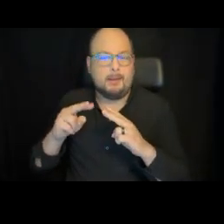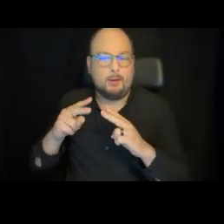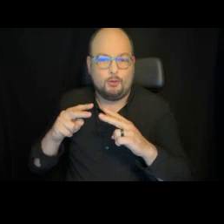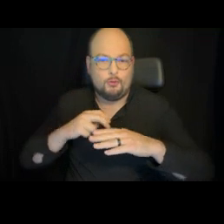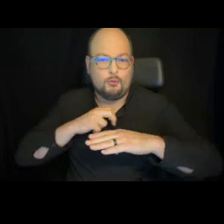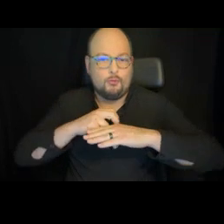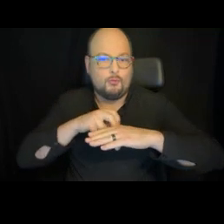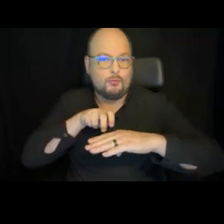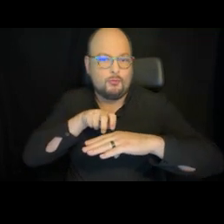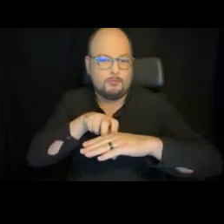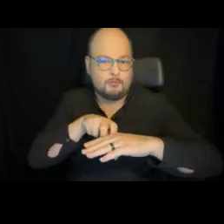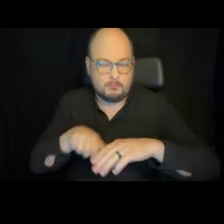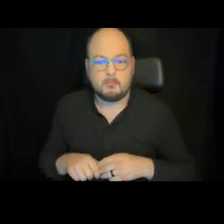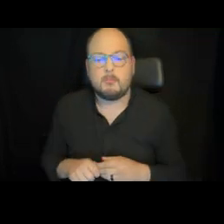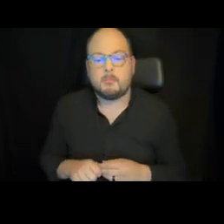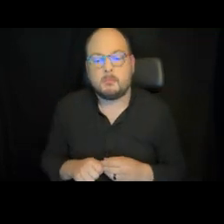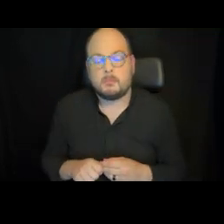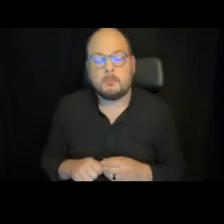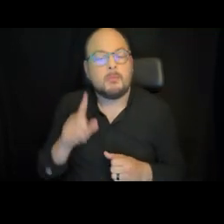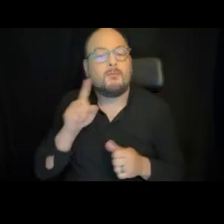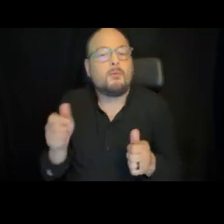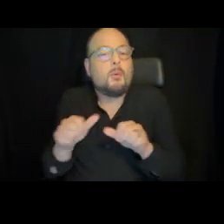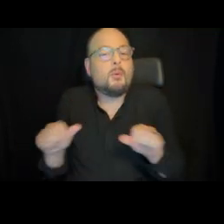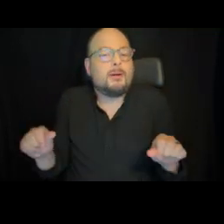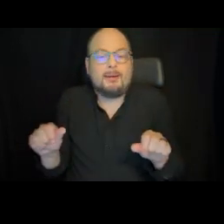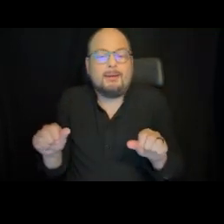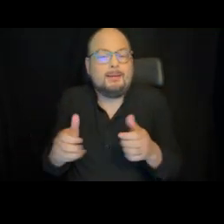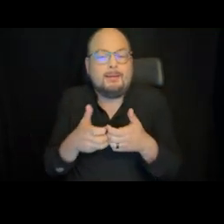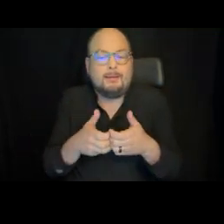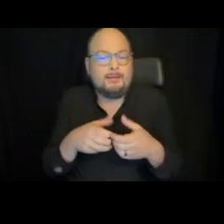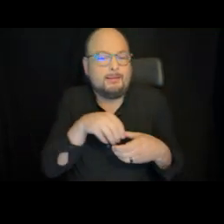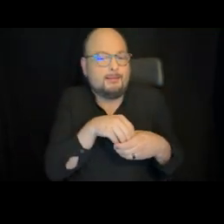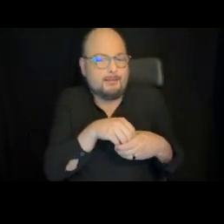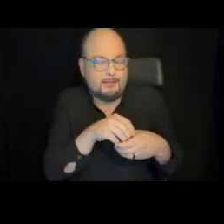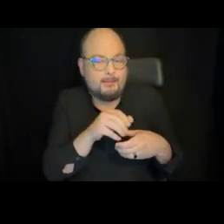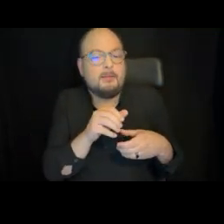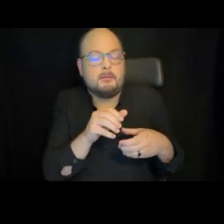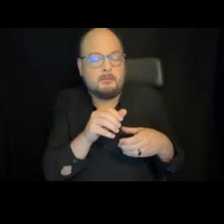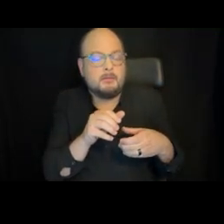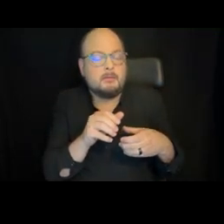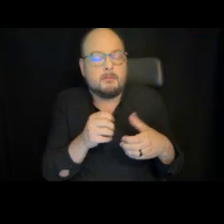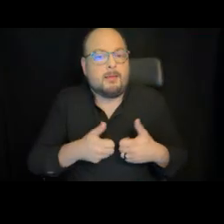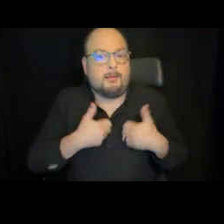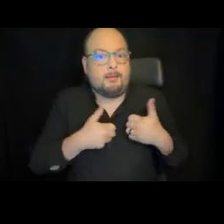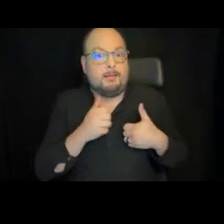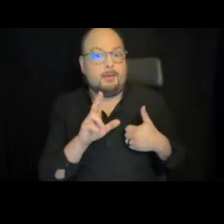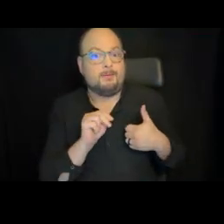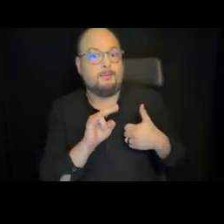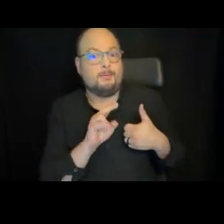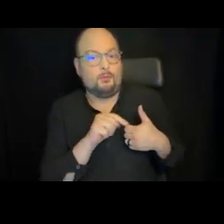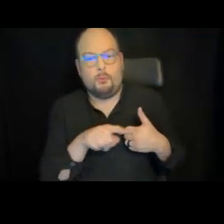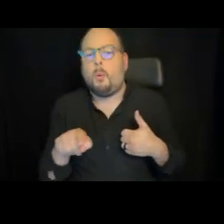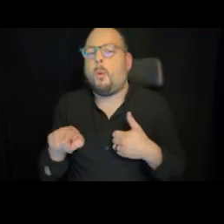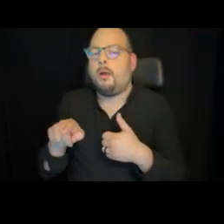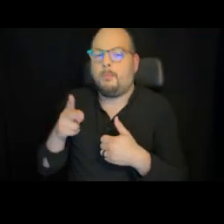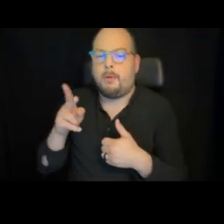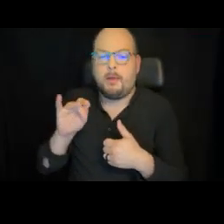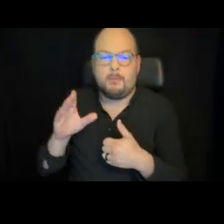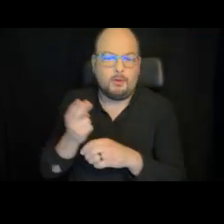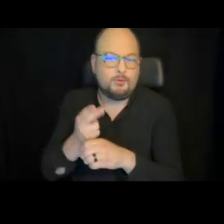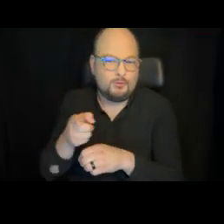appliances and fixtures inside of covered dwelling units. Thank you for that answer. Our